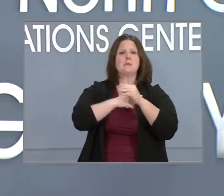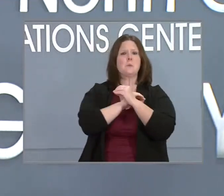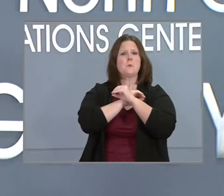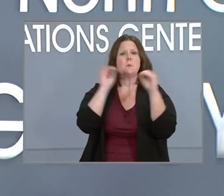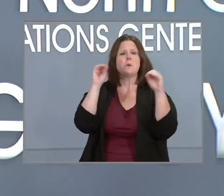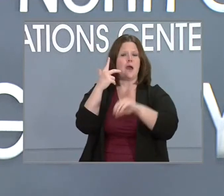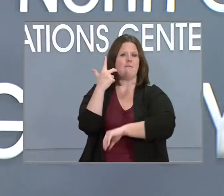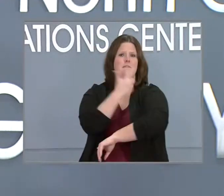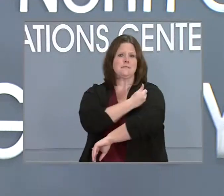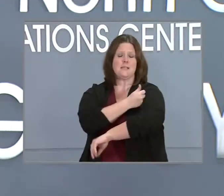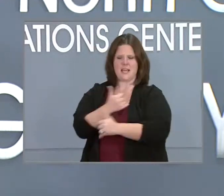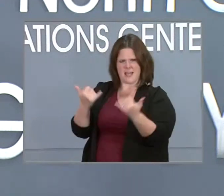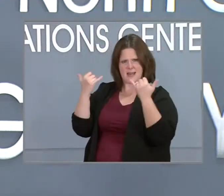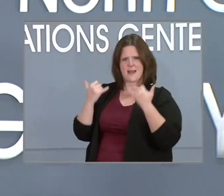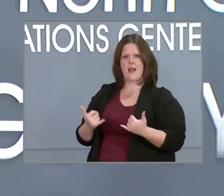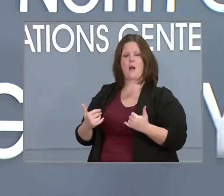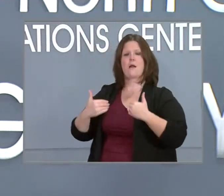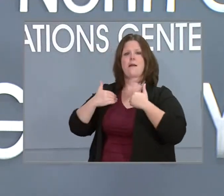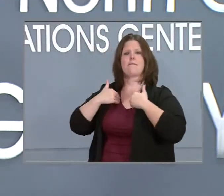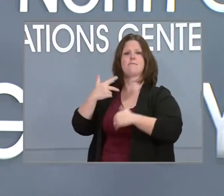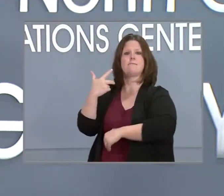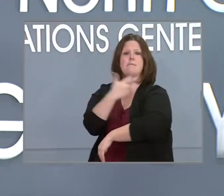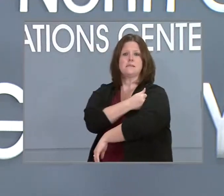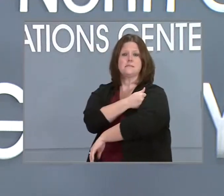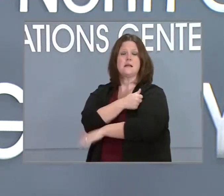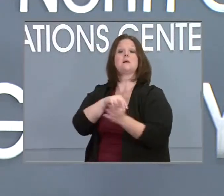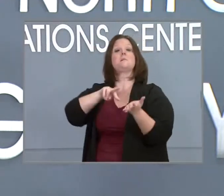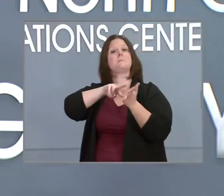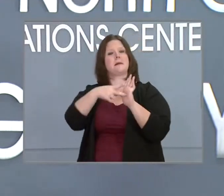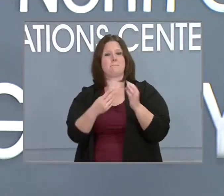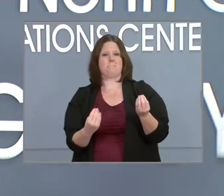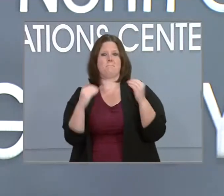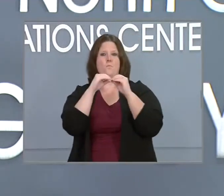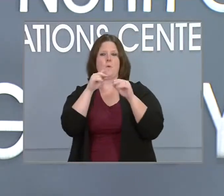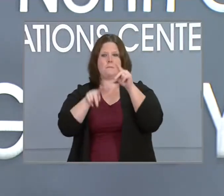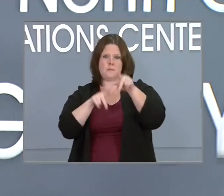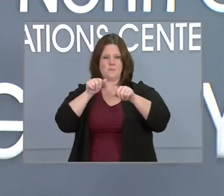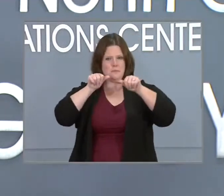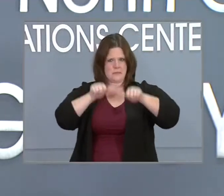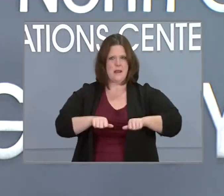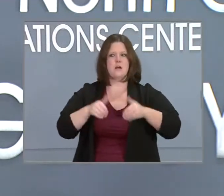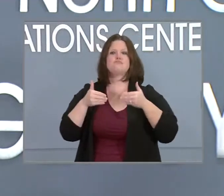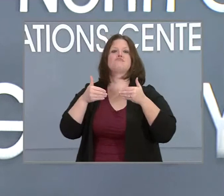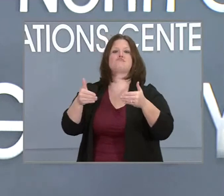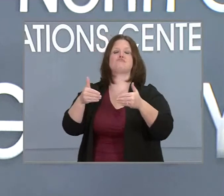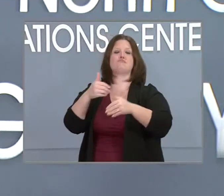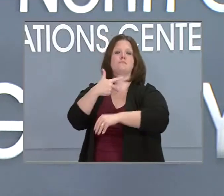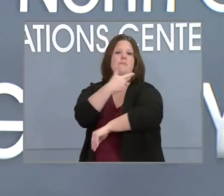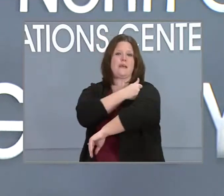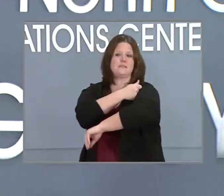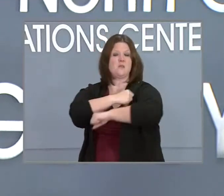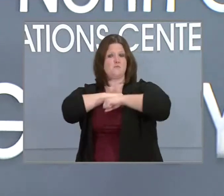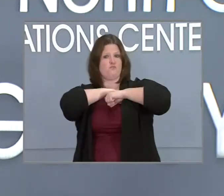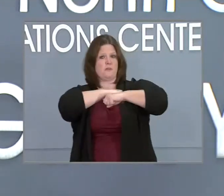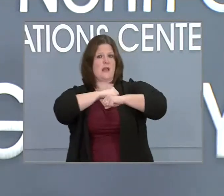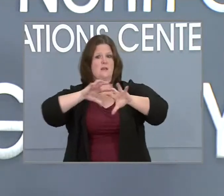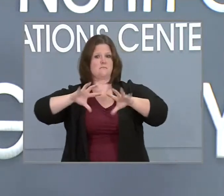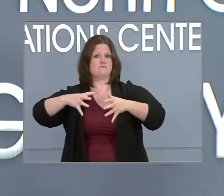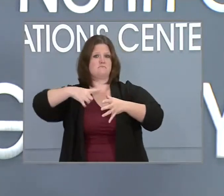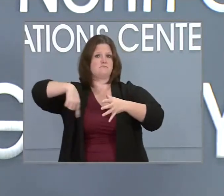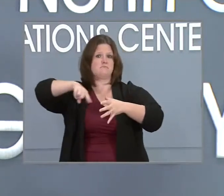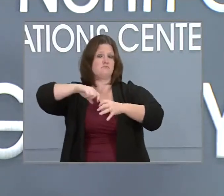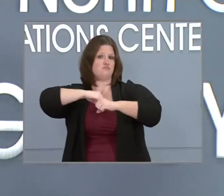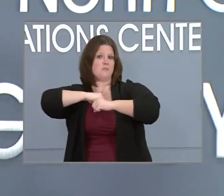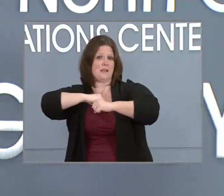do. Now many more people across our state are protected from this virus, and